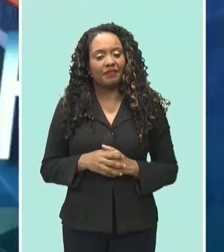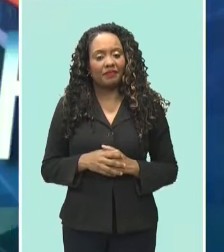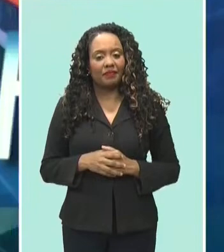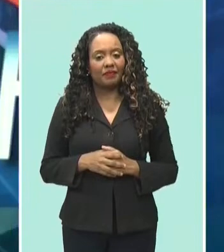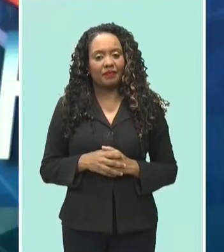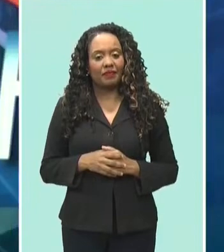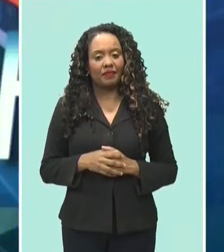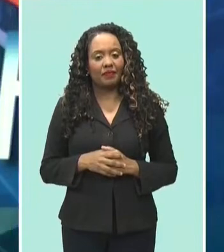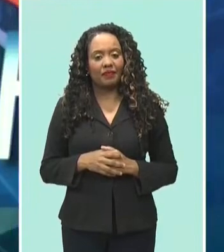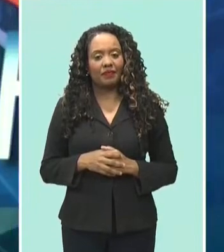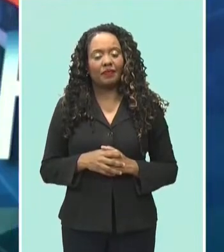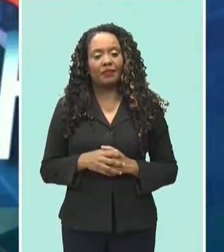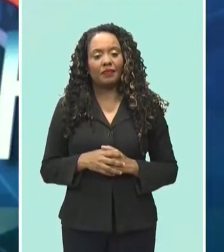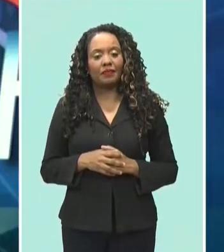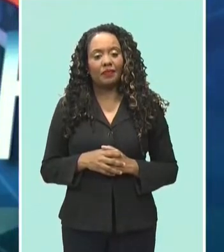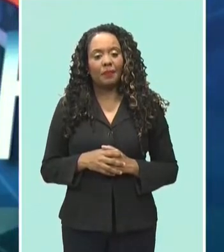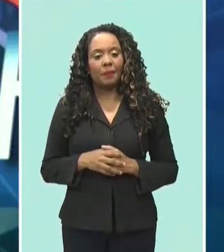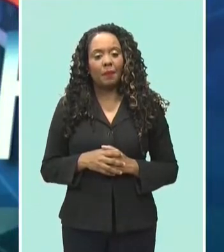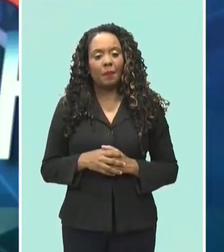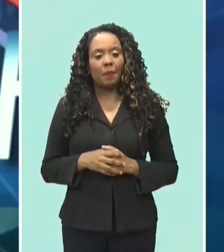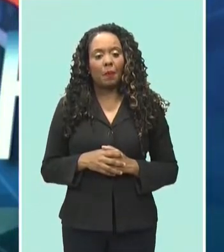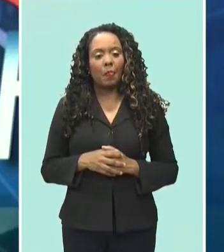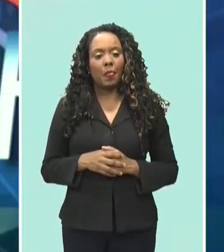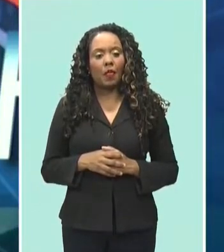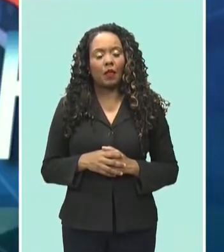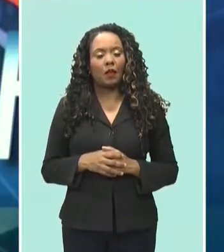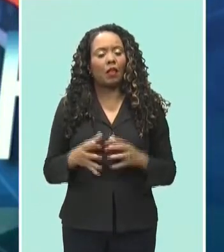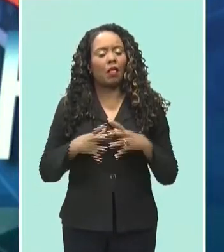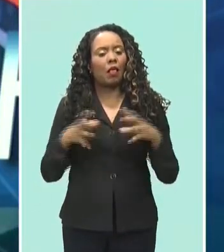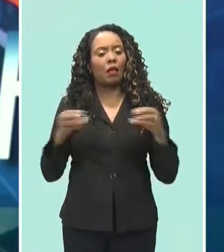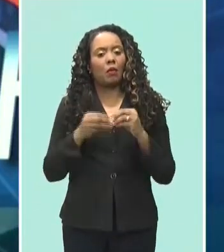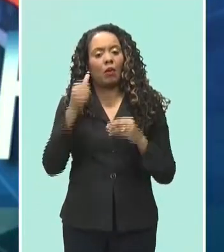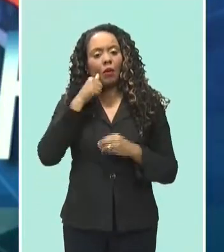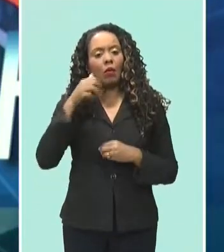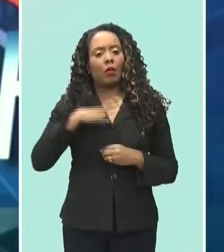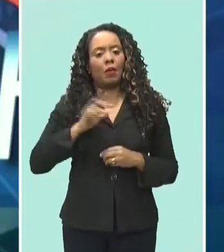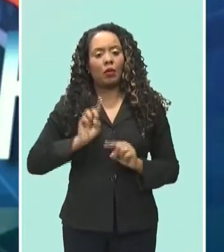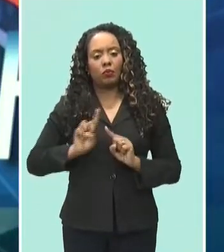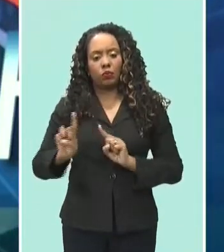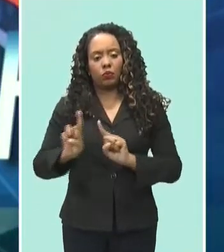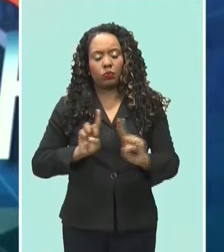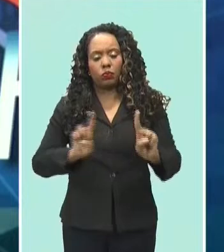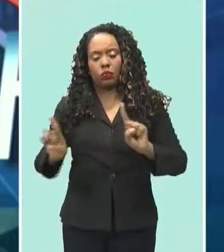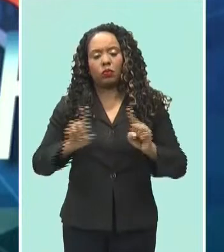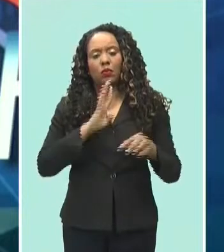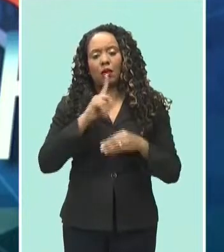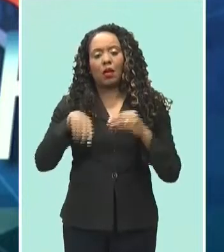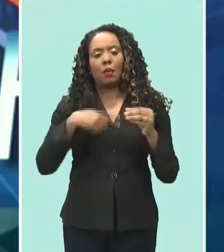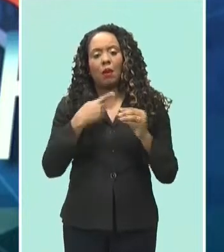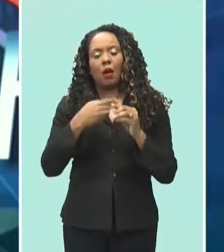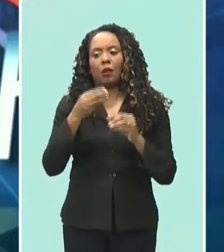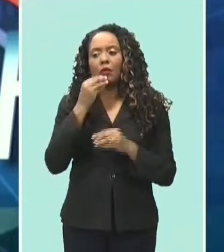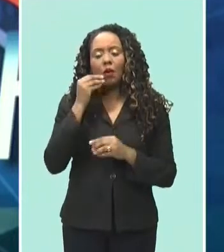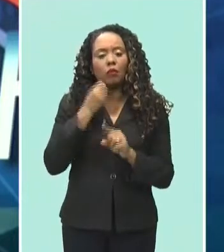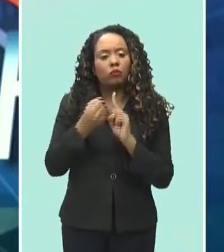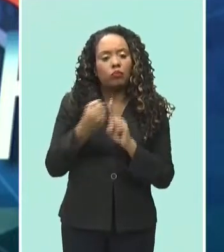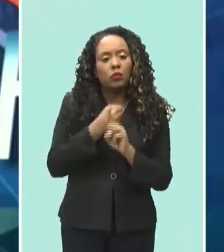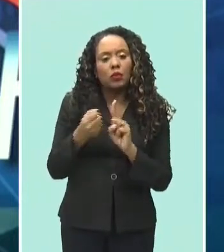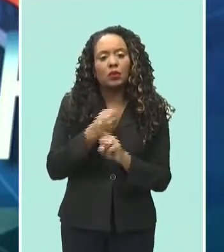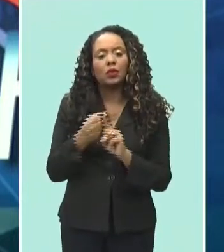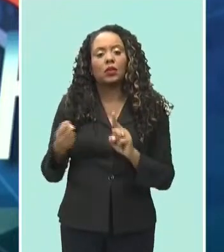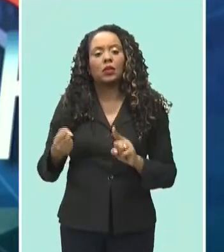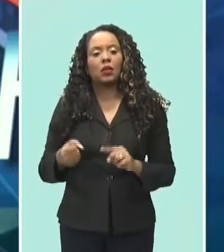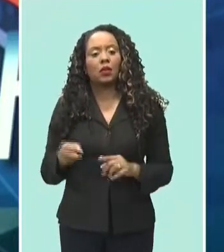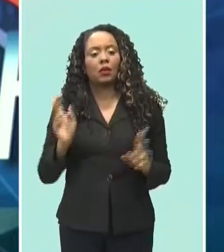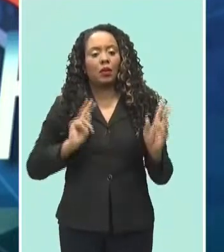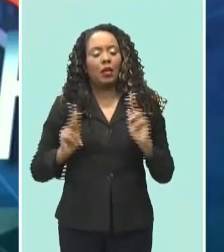News. At a time when more and more women are coming forward to openly speak about domestic abuse, Advocates